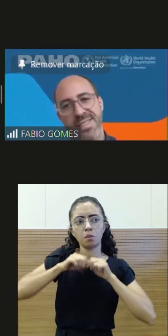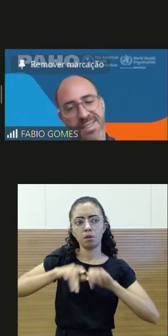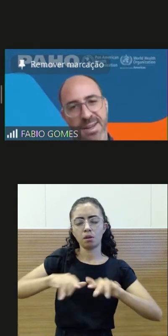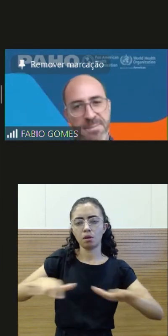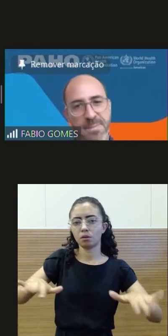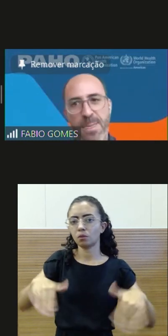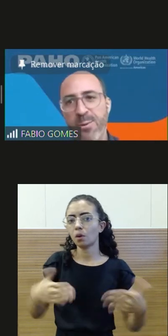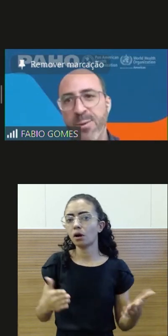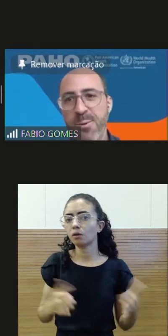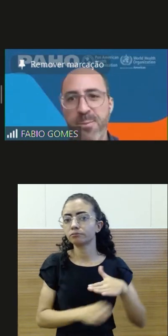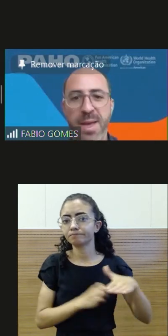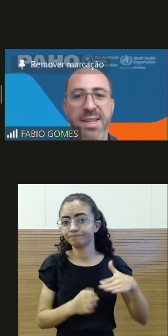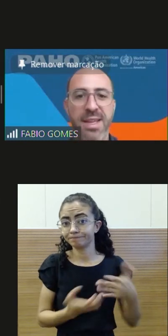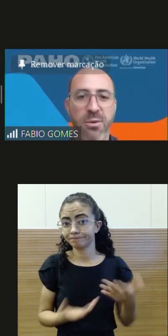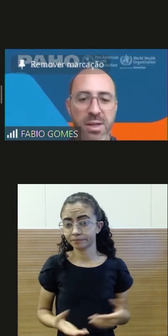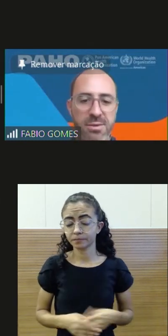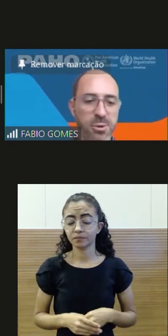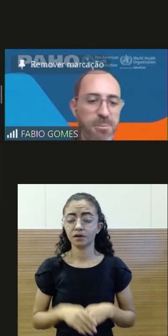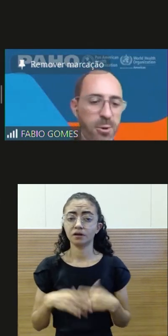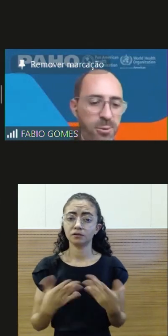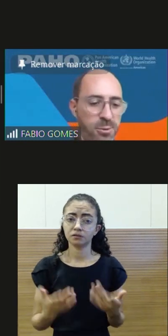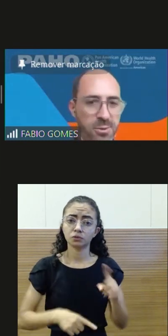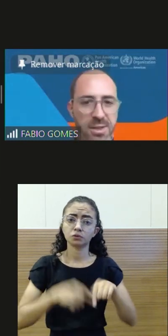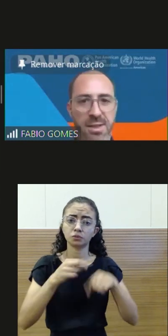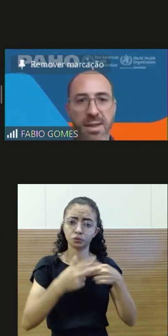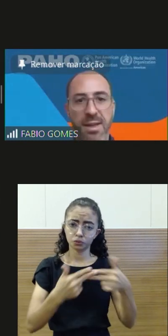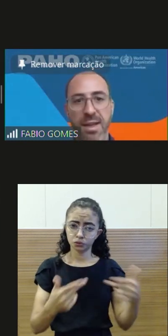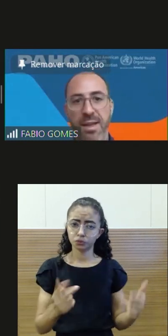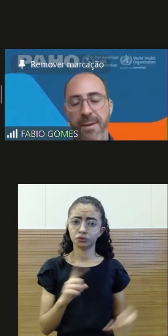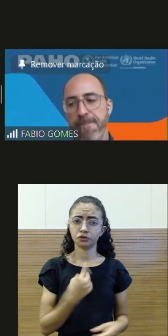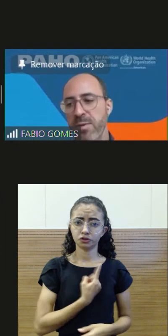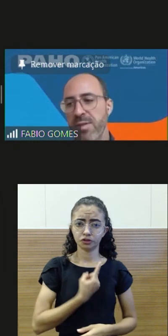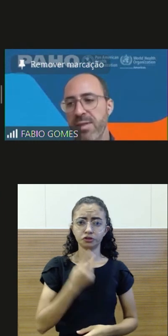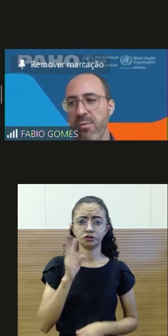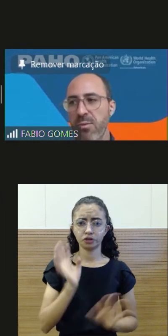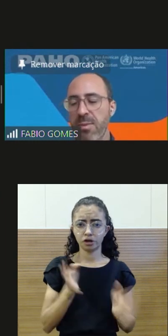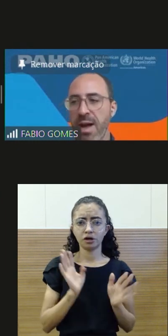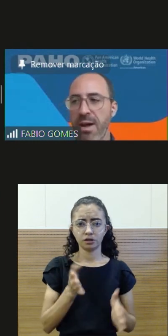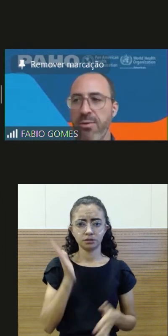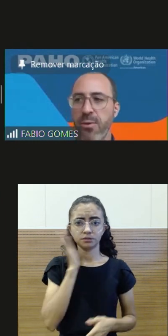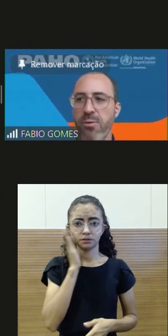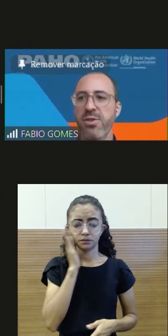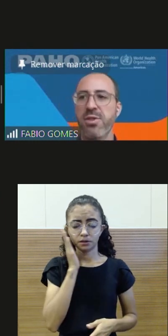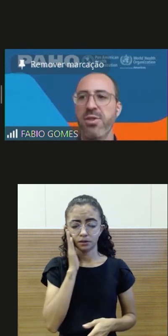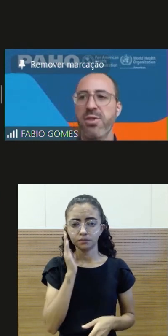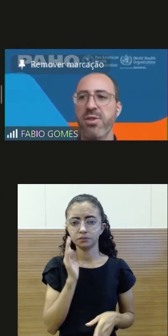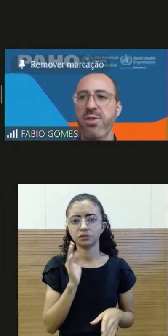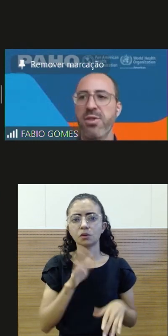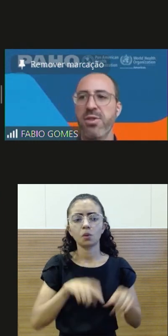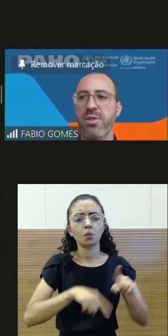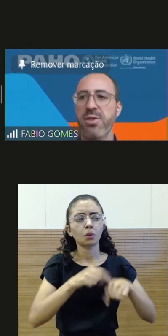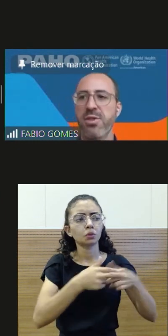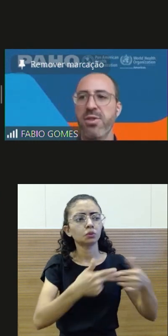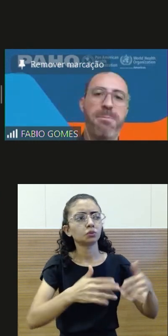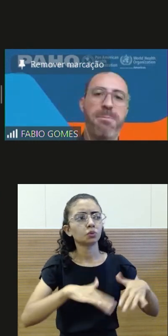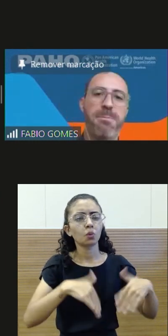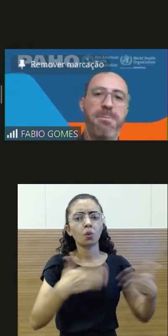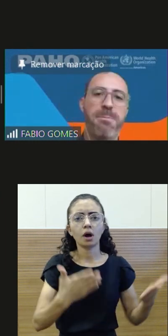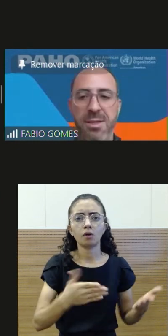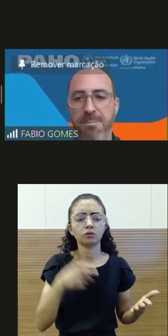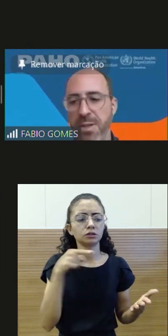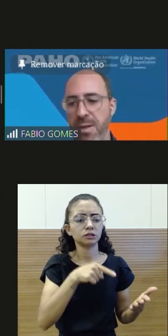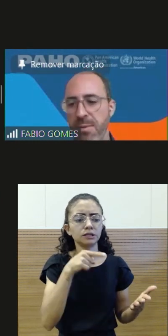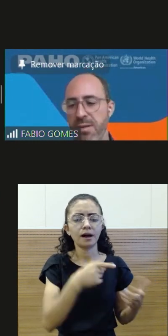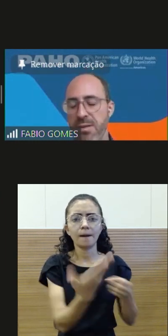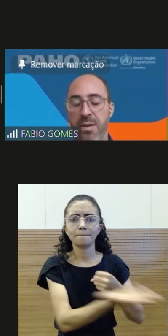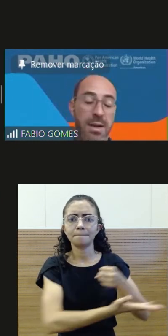happen. So in the products we already know, we've heard very well, what are the products that are the